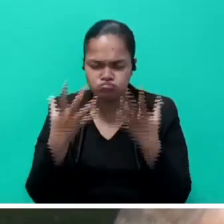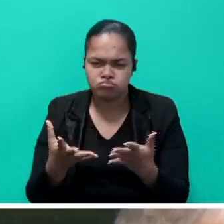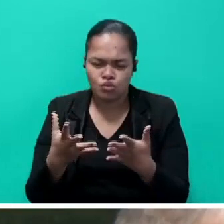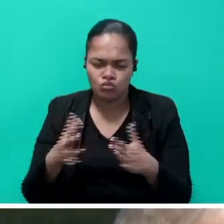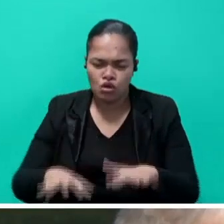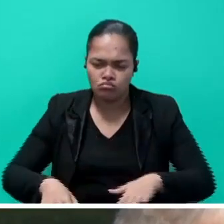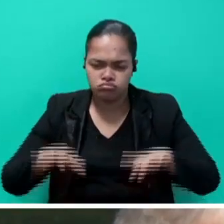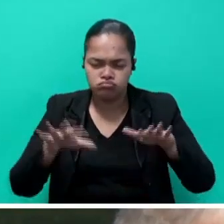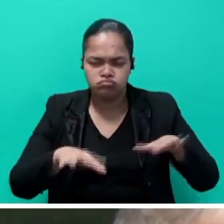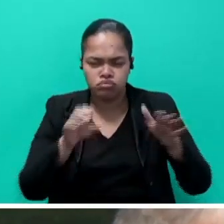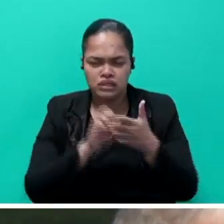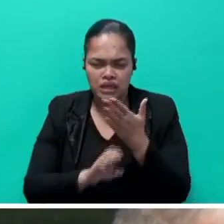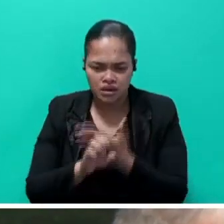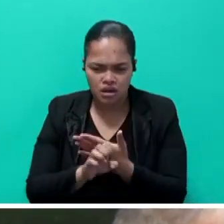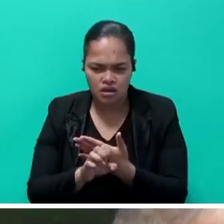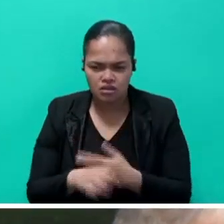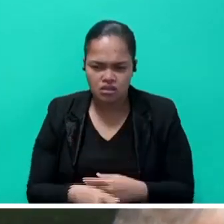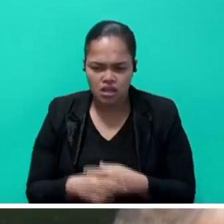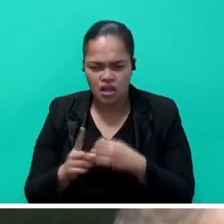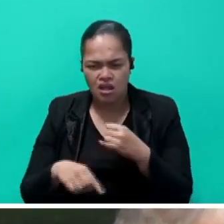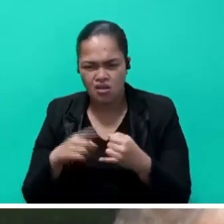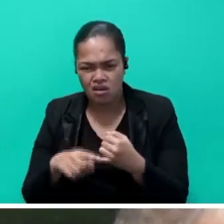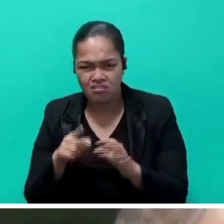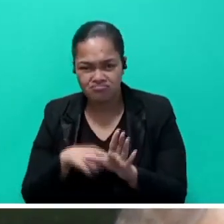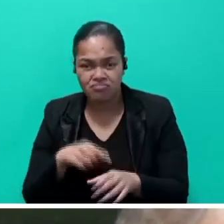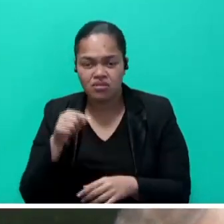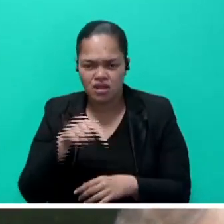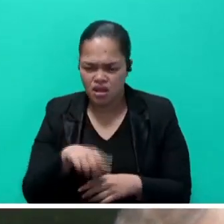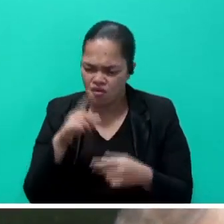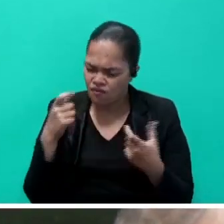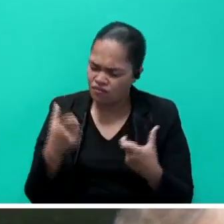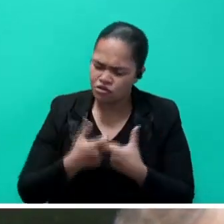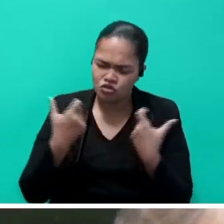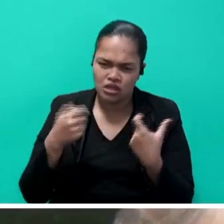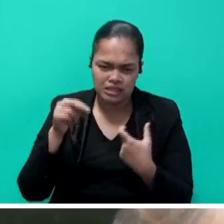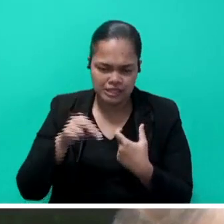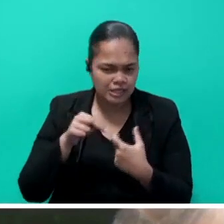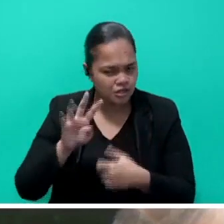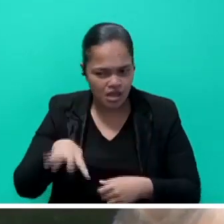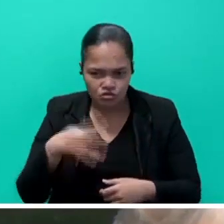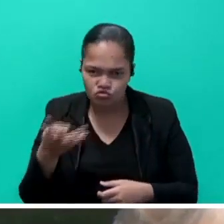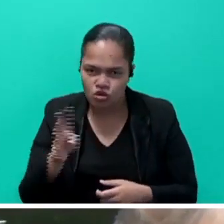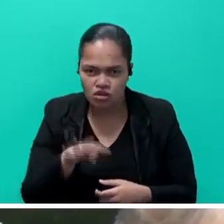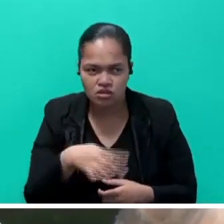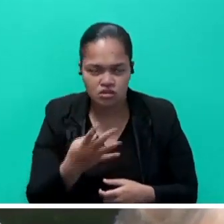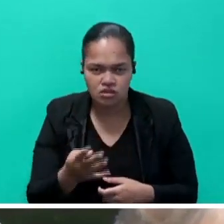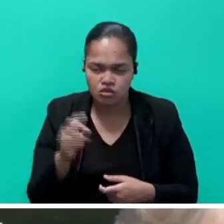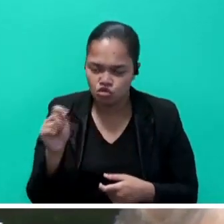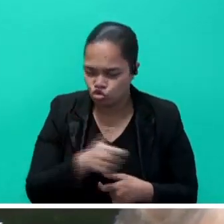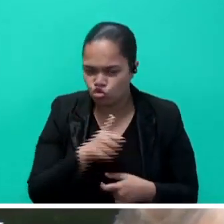basis, and it is a challenge that requires addressing most effectively and efficiently at all